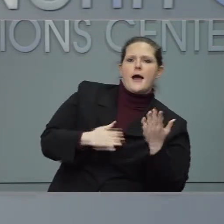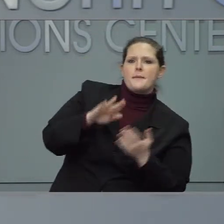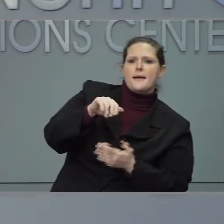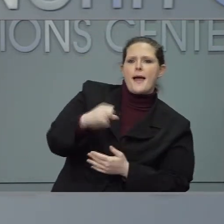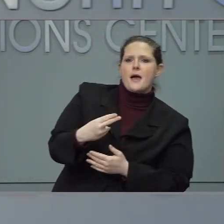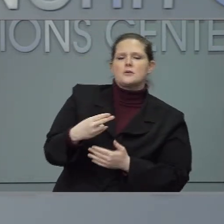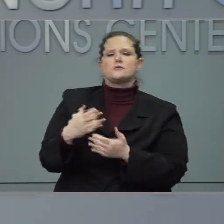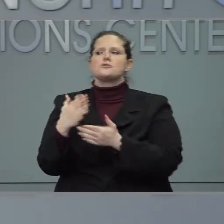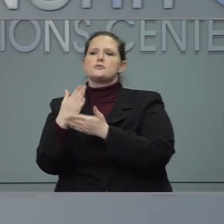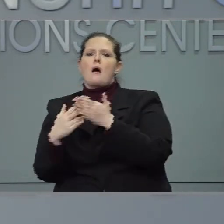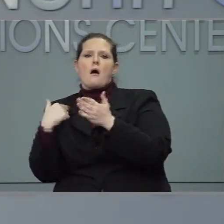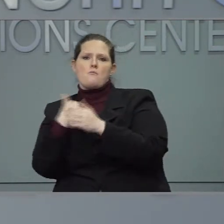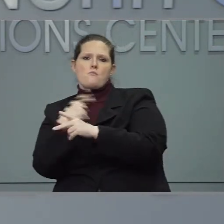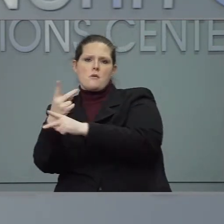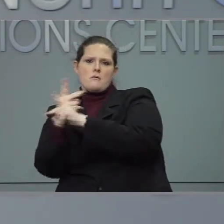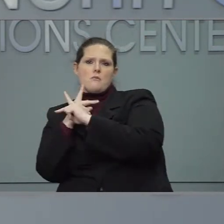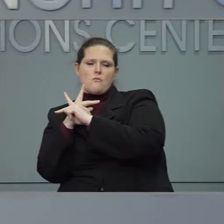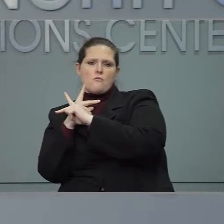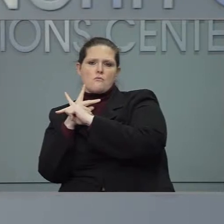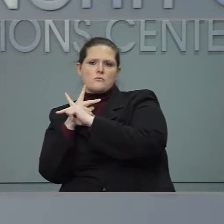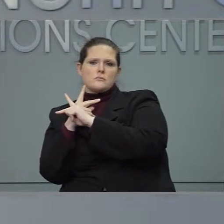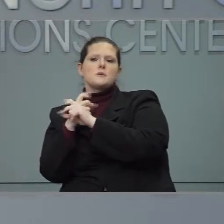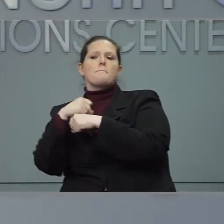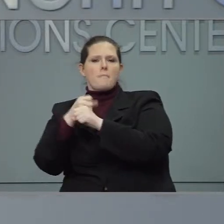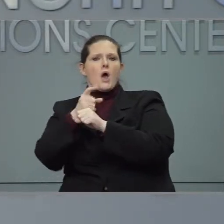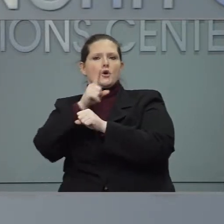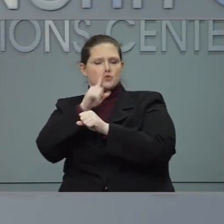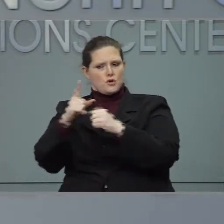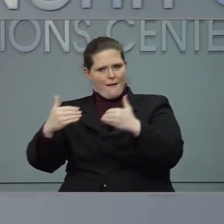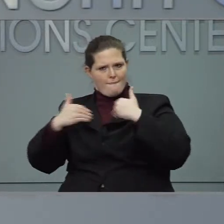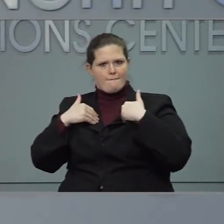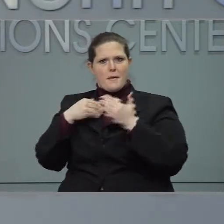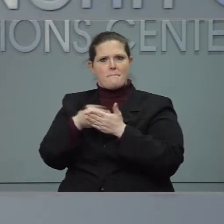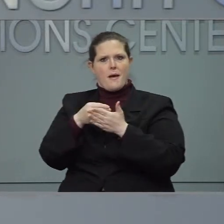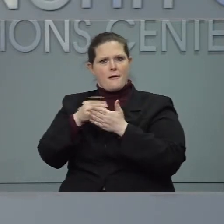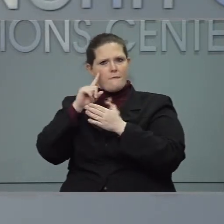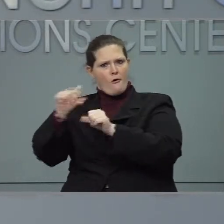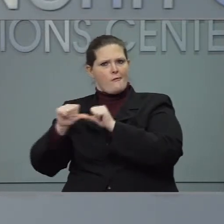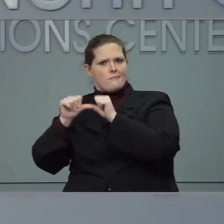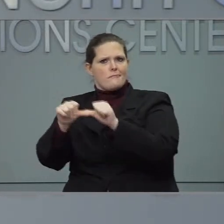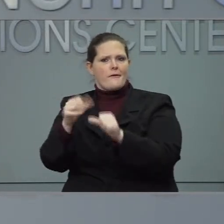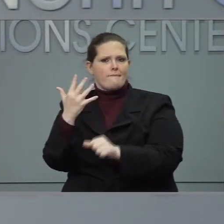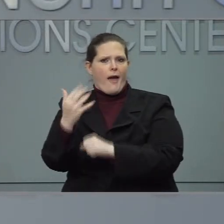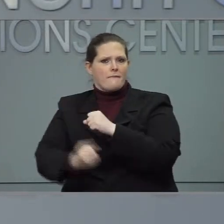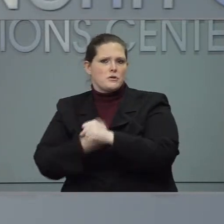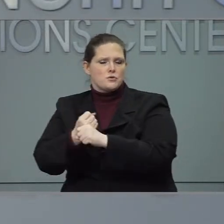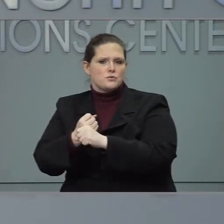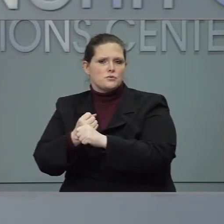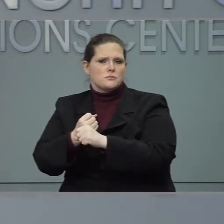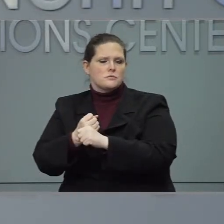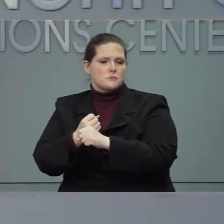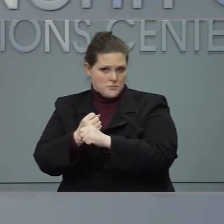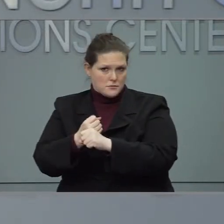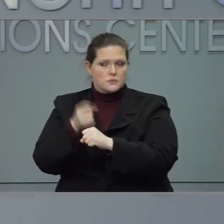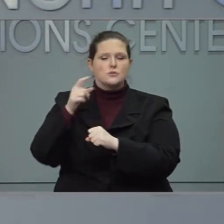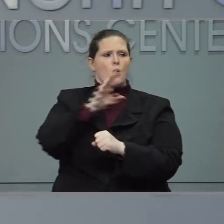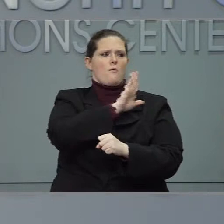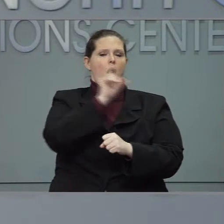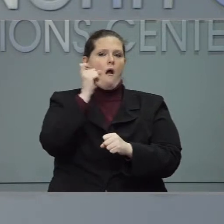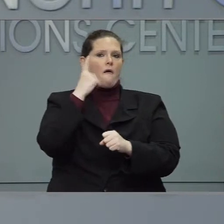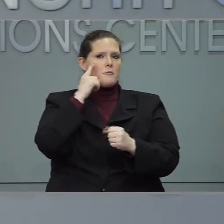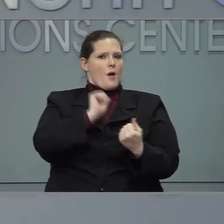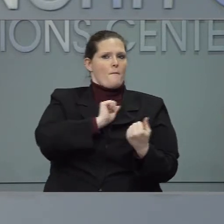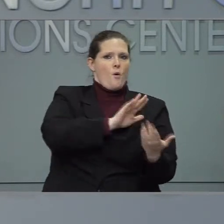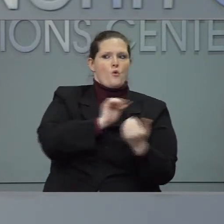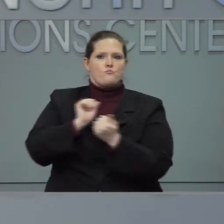to provide that certainty. And so that was sort of the approach he took, is immediate and small cash,